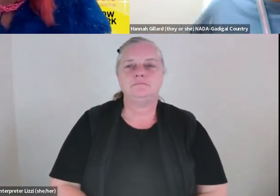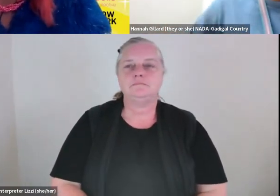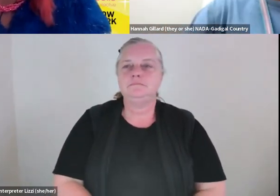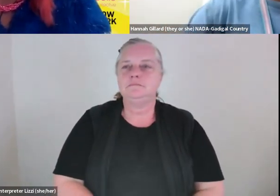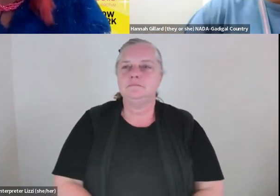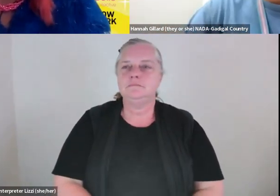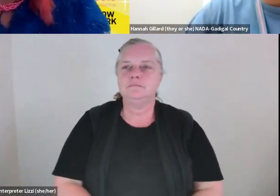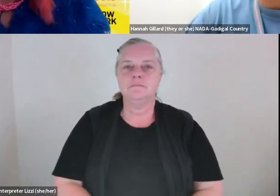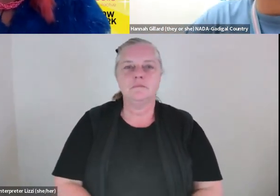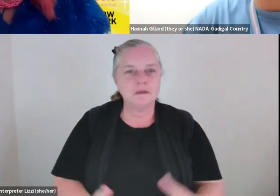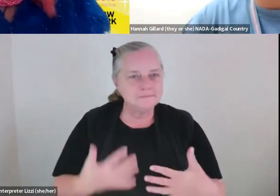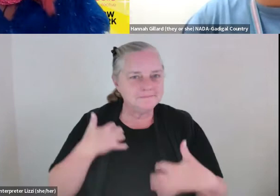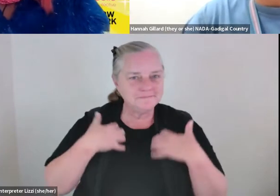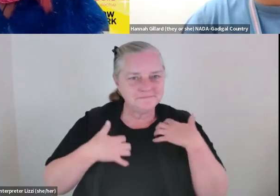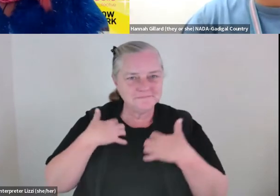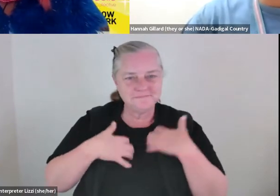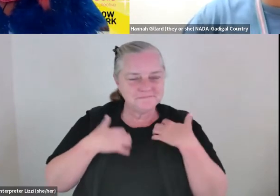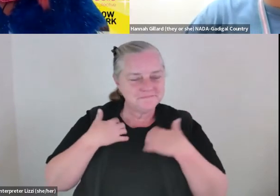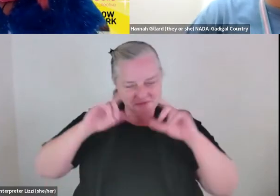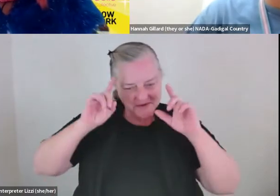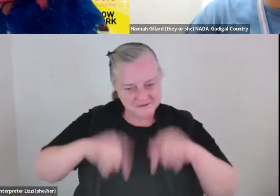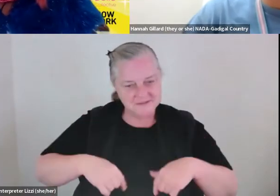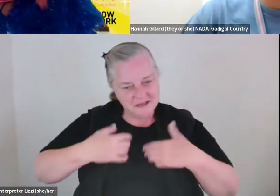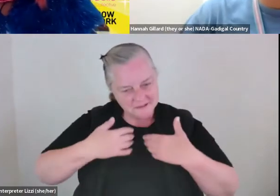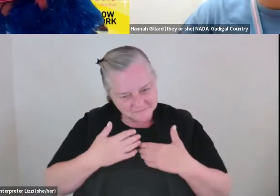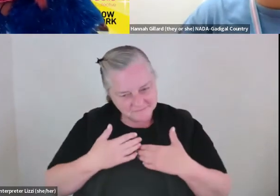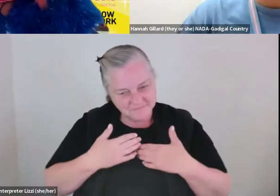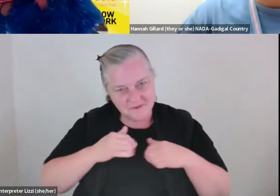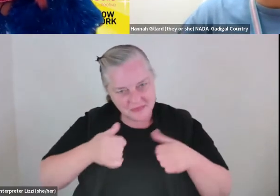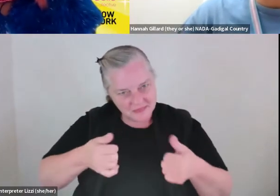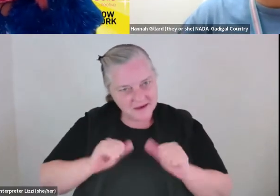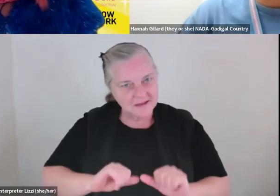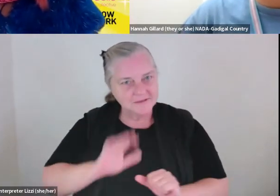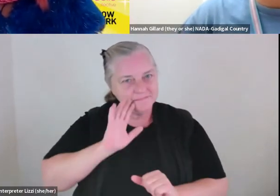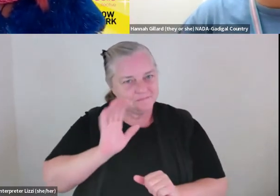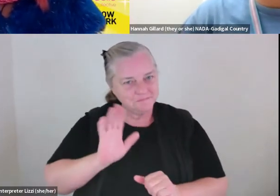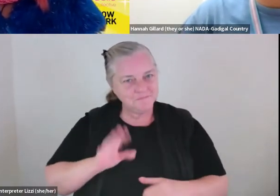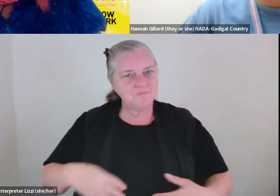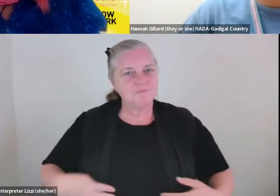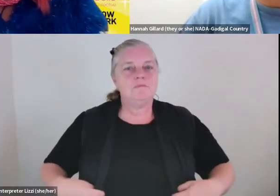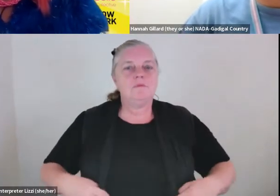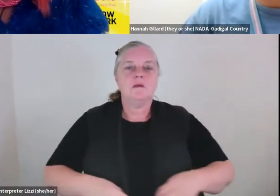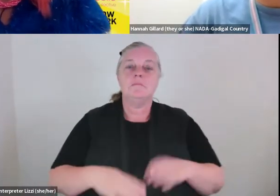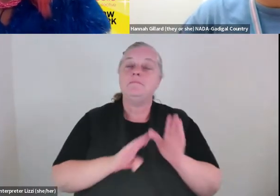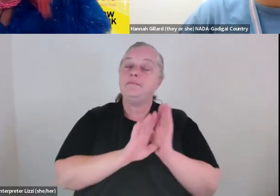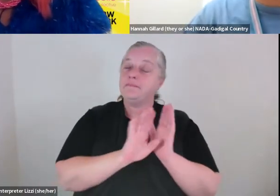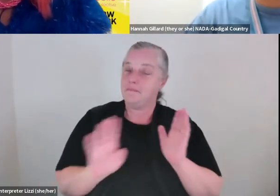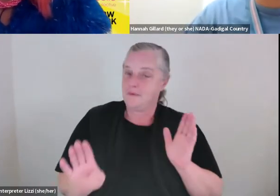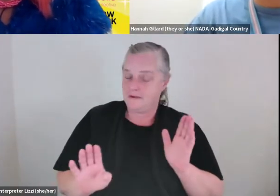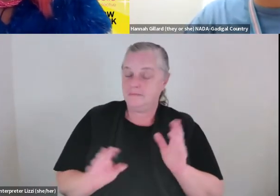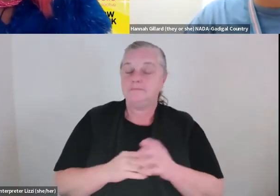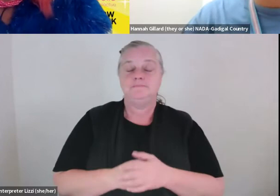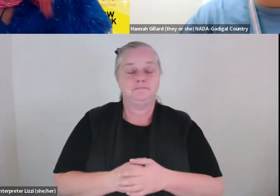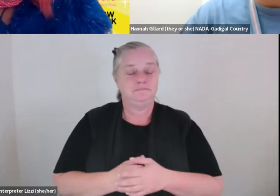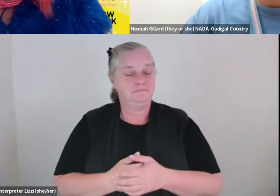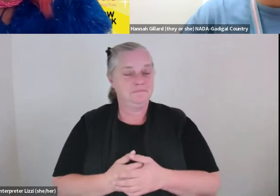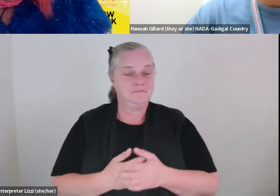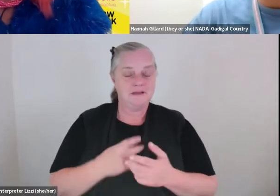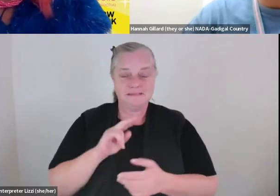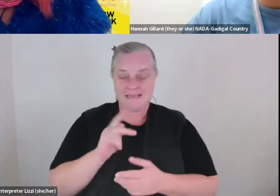So really keen to start off the next session for another panel for NADA's International Women's